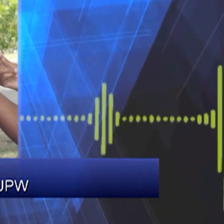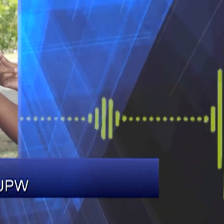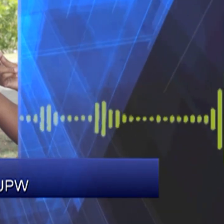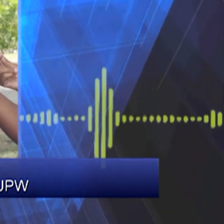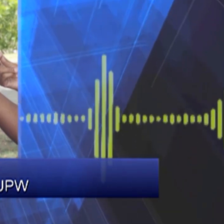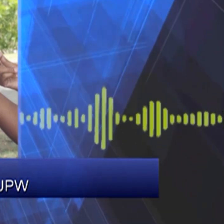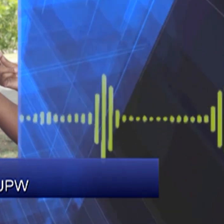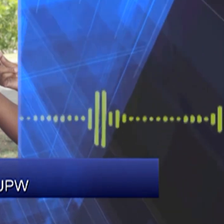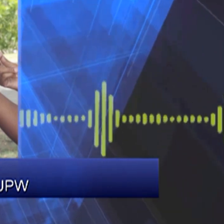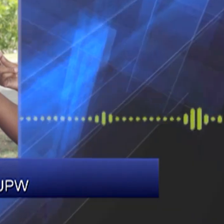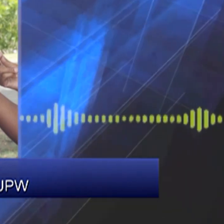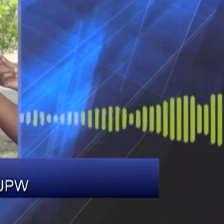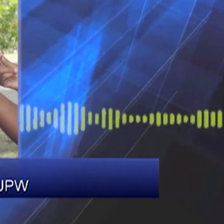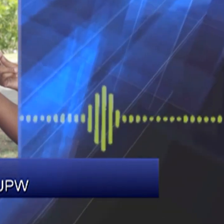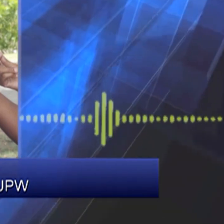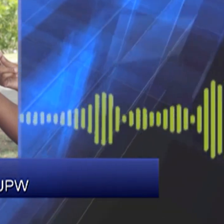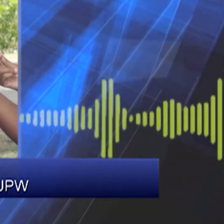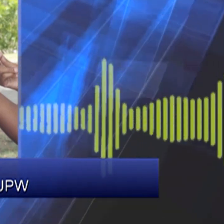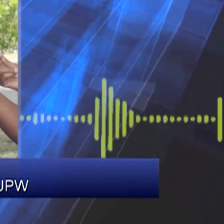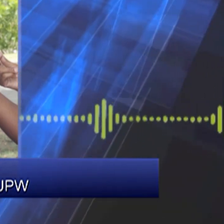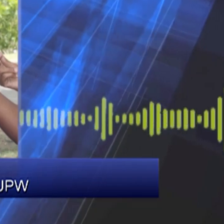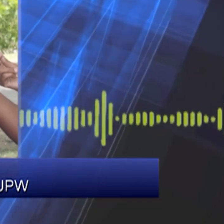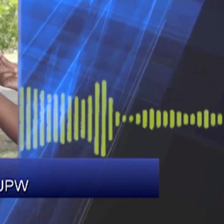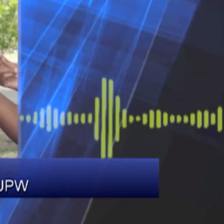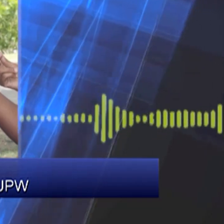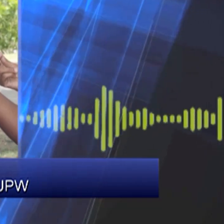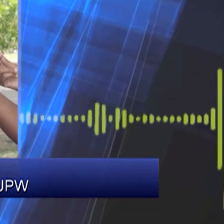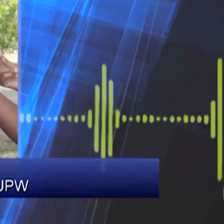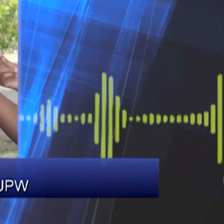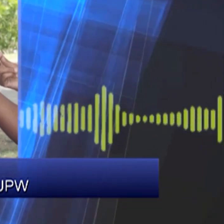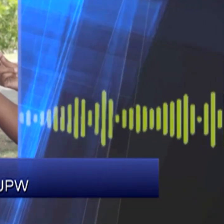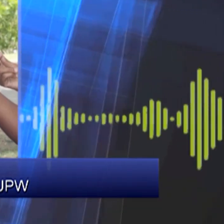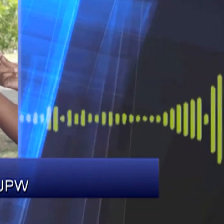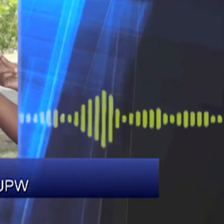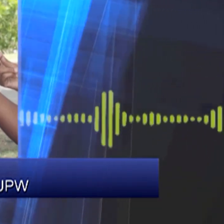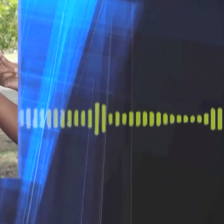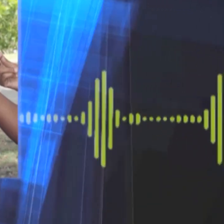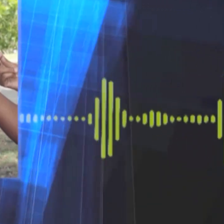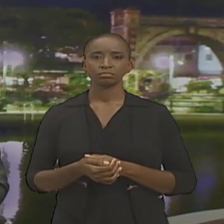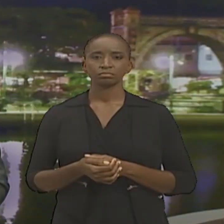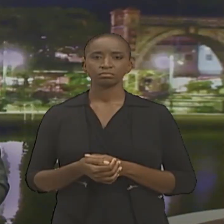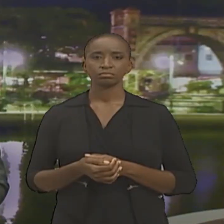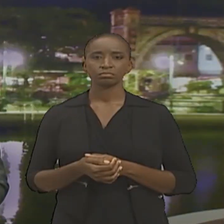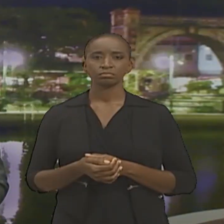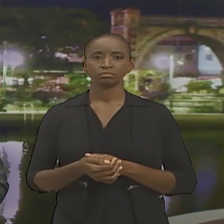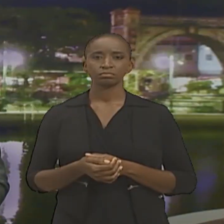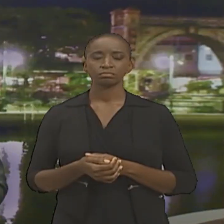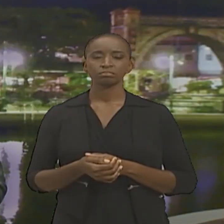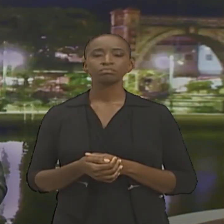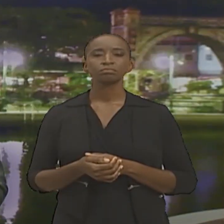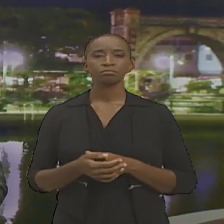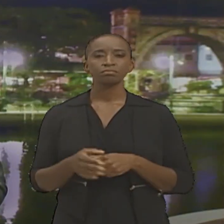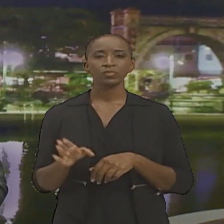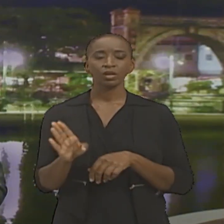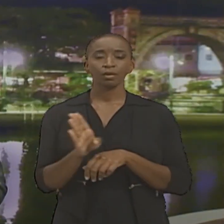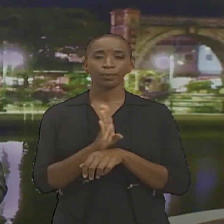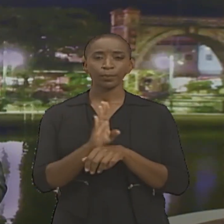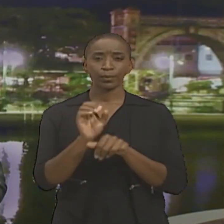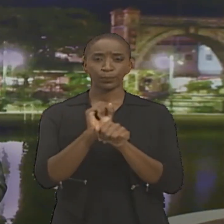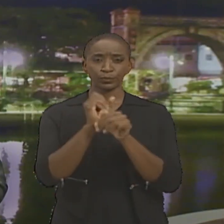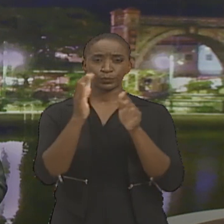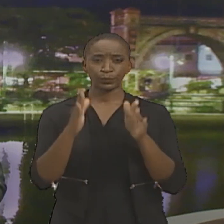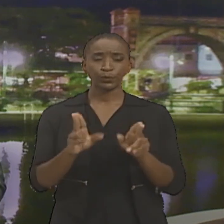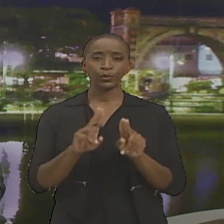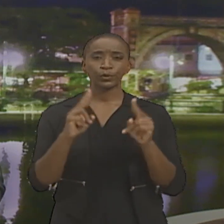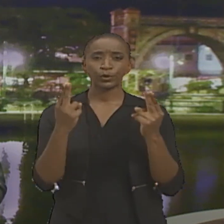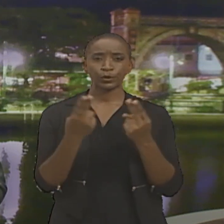years and would have worked additional 8 years and have a total of 20 years service in some instance. Now, in more labor-related news,